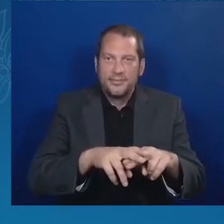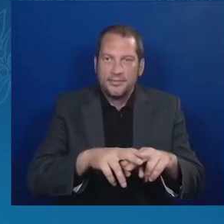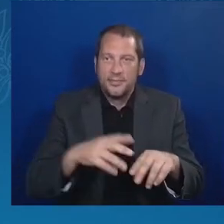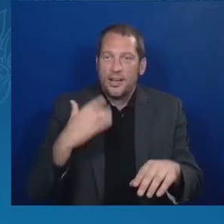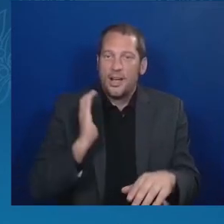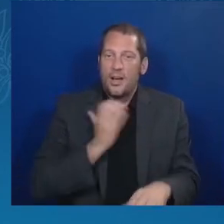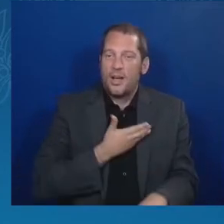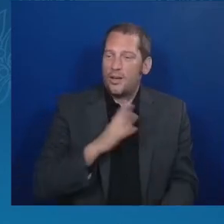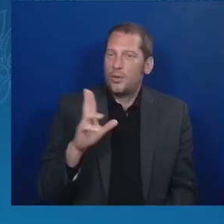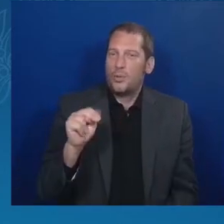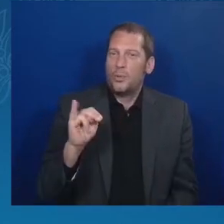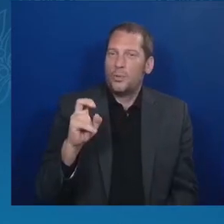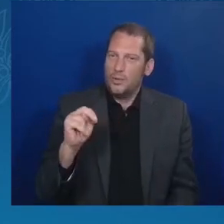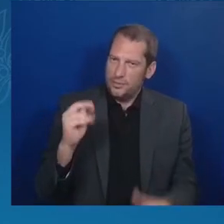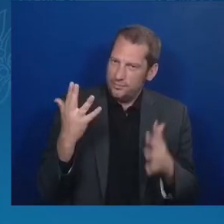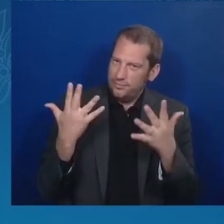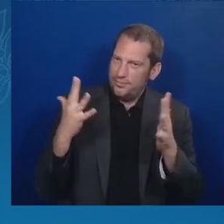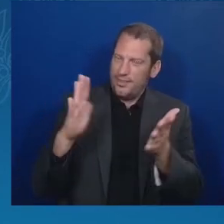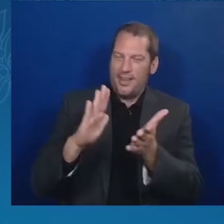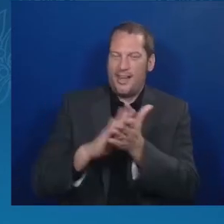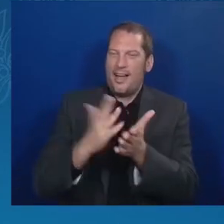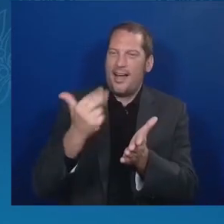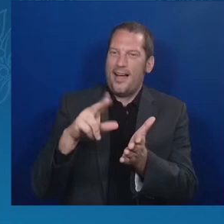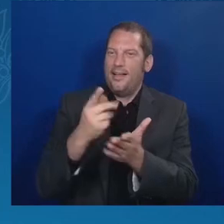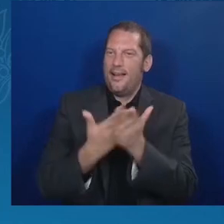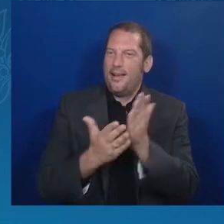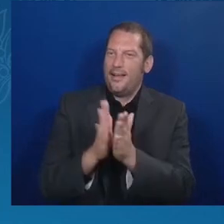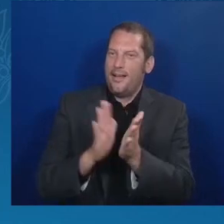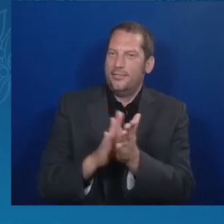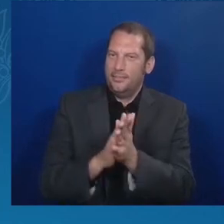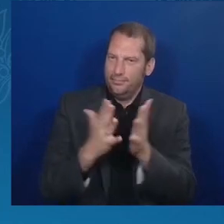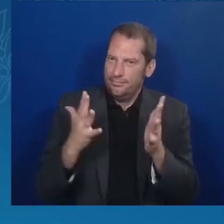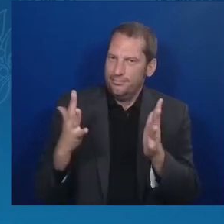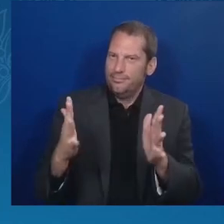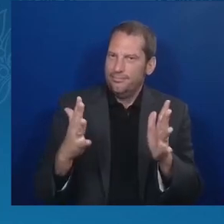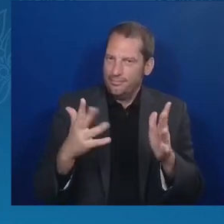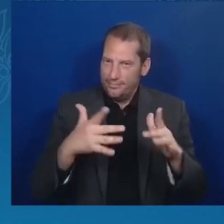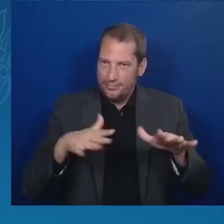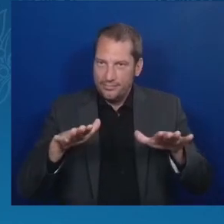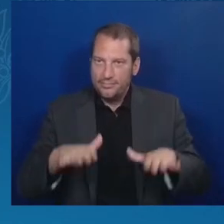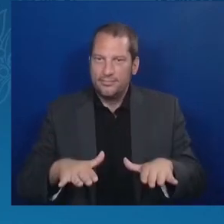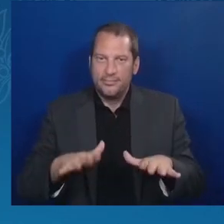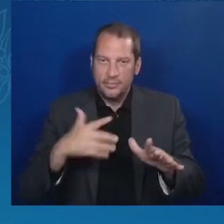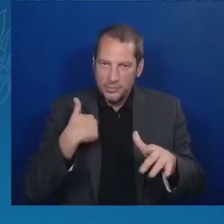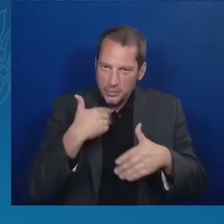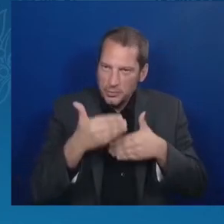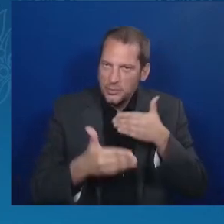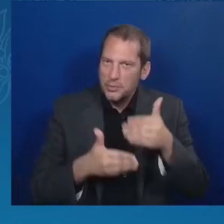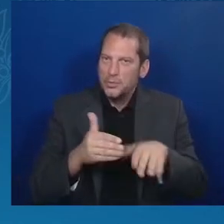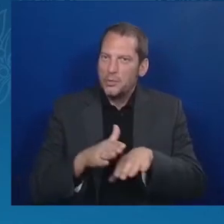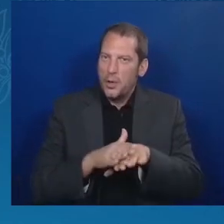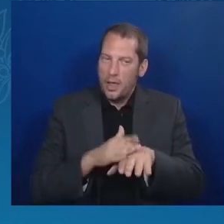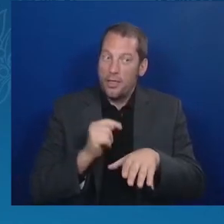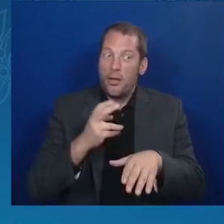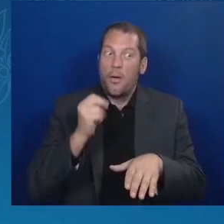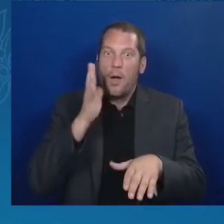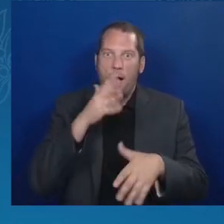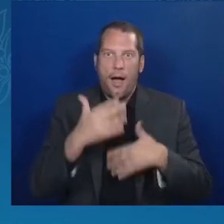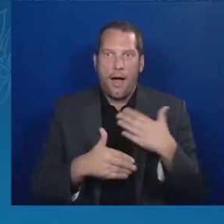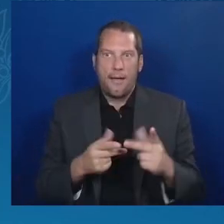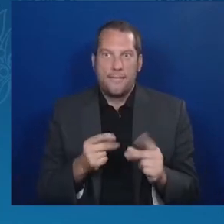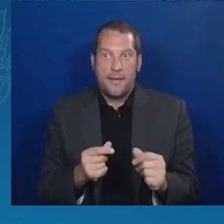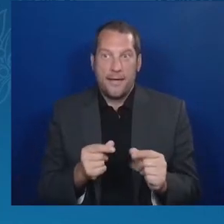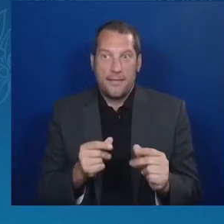together to take their seats all right we're going to go slow and then we're going to go fast all right you ready here we